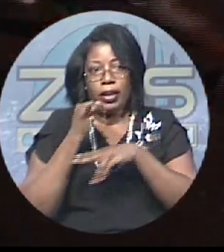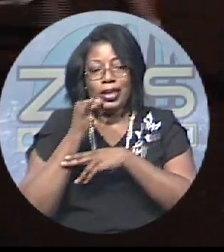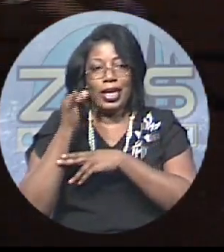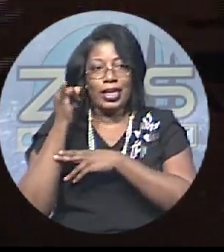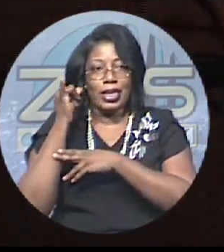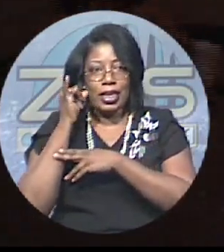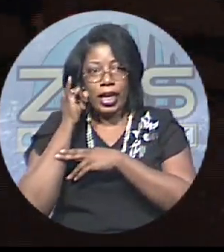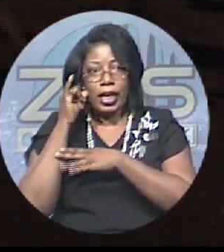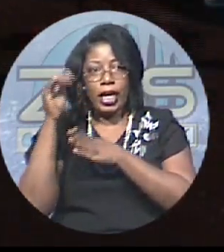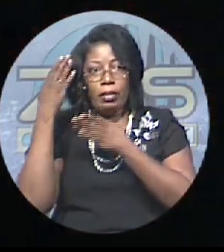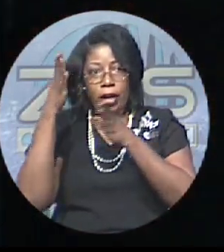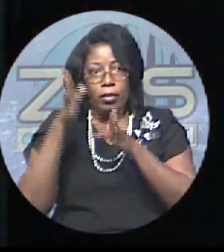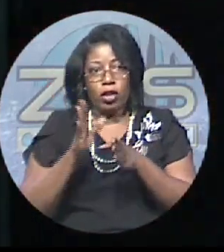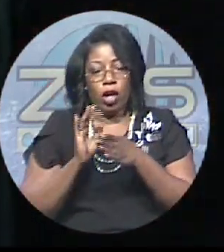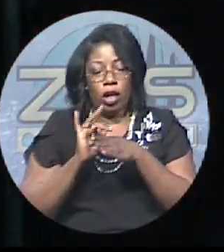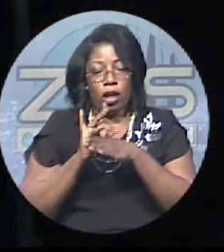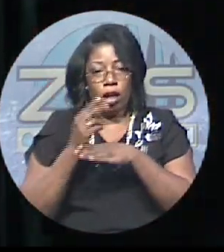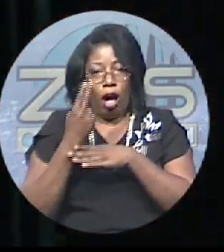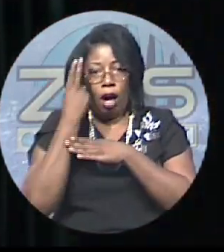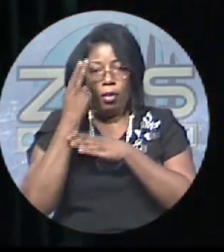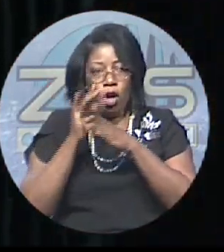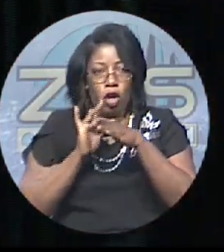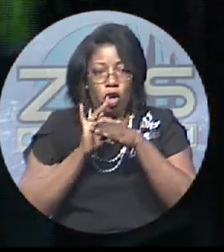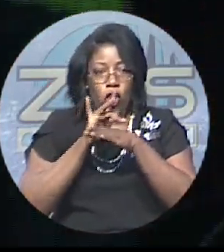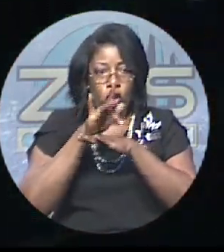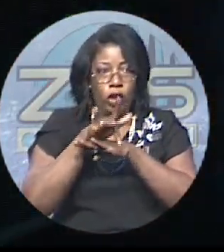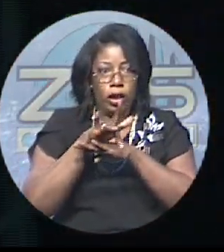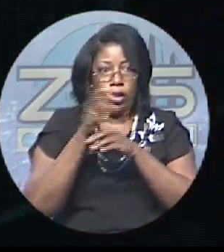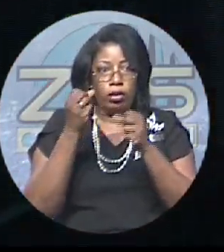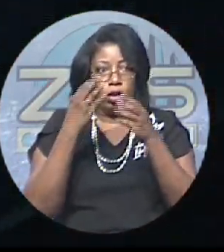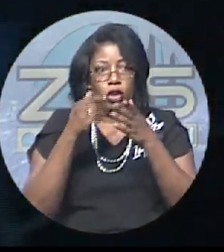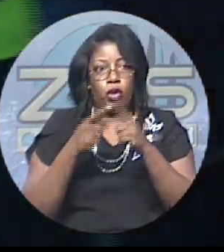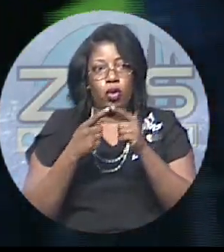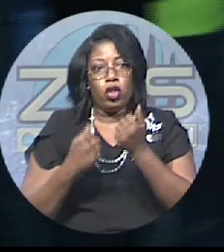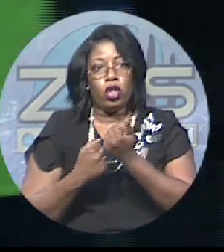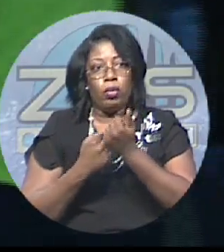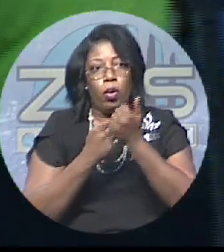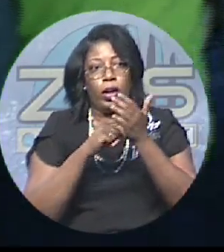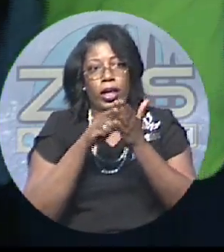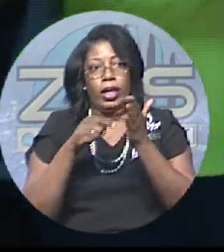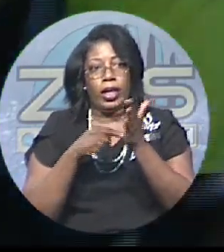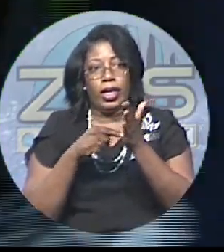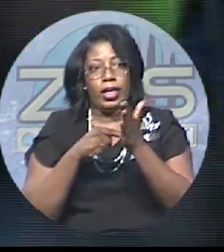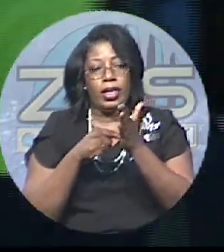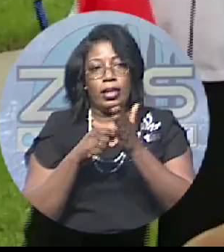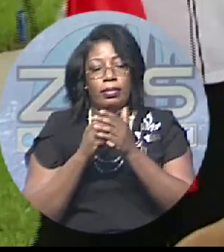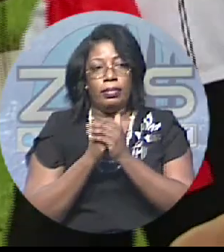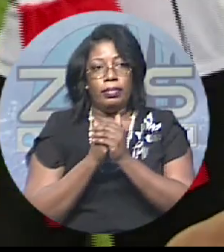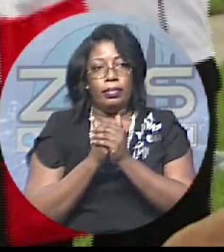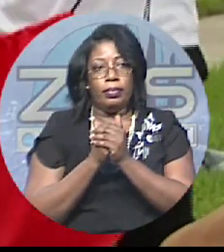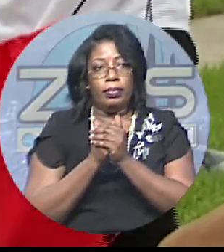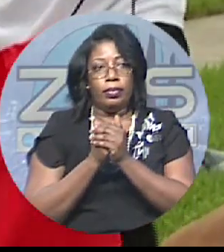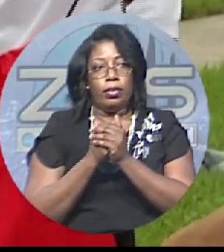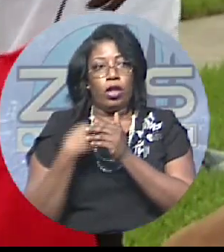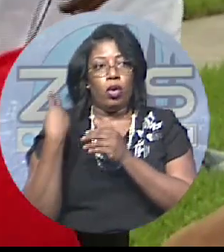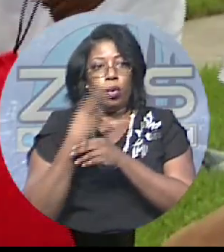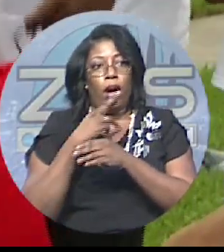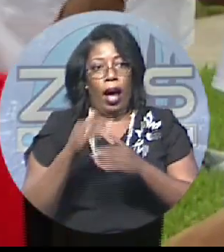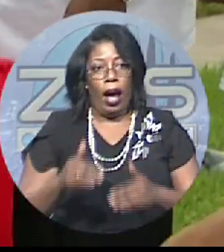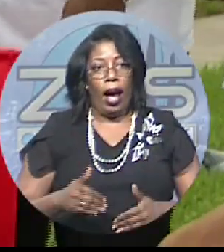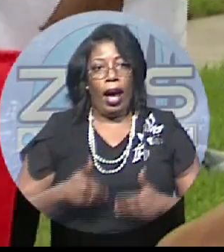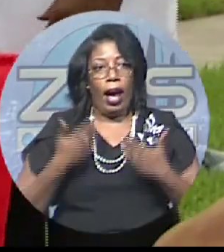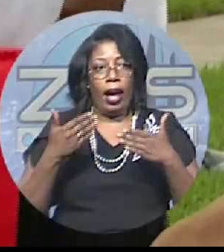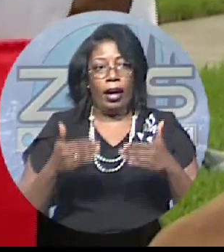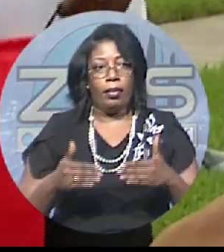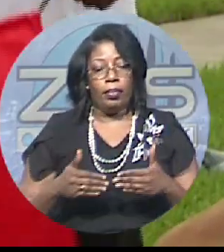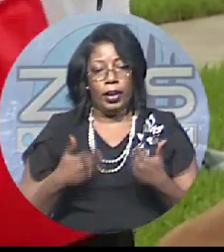yesterday. Bahamians got up early and turned out in large numbers to support this worthy cause. We're so pleased. We were very